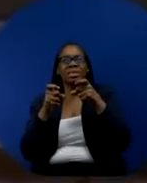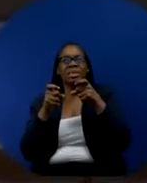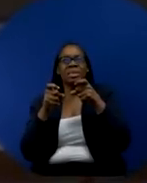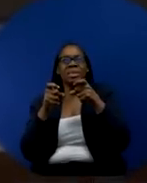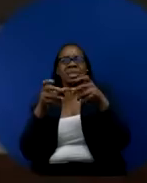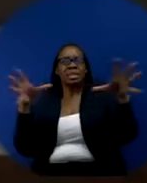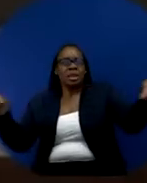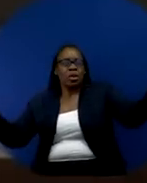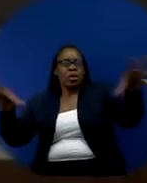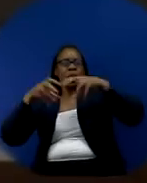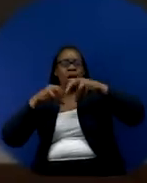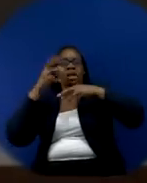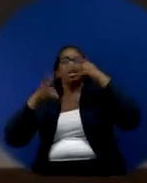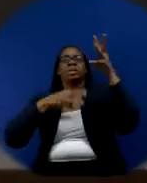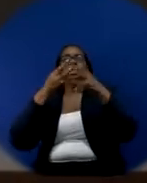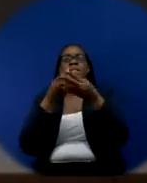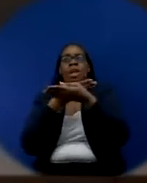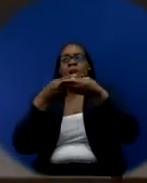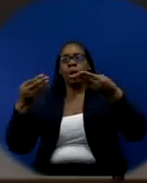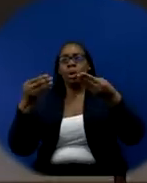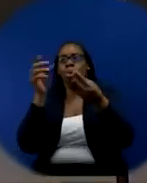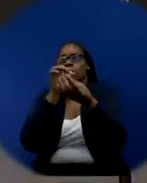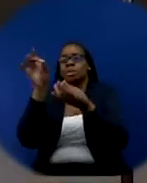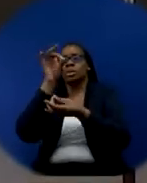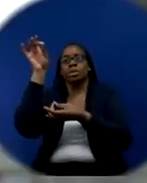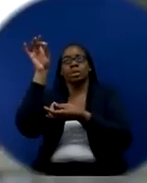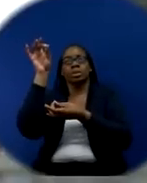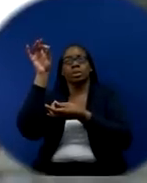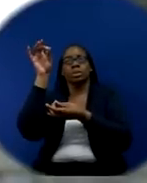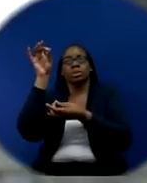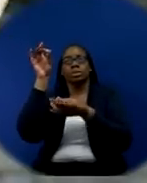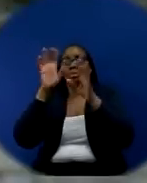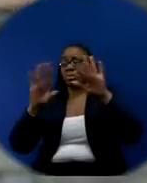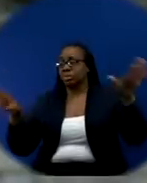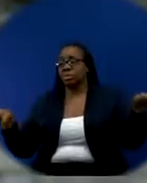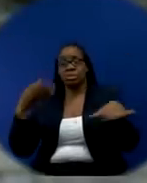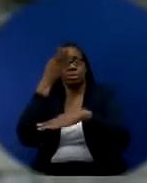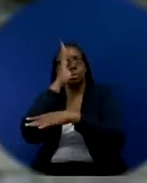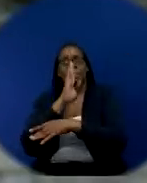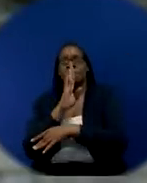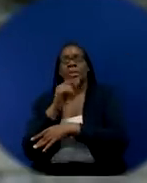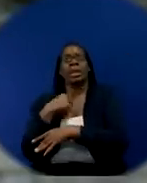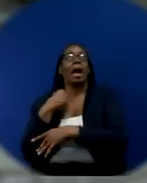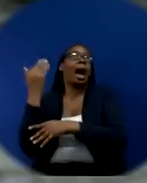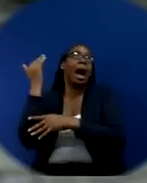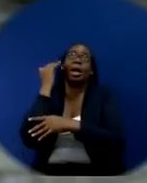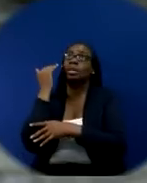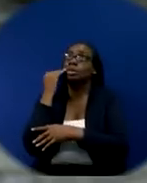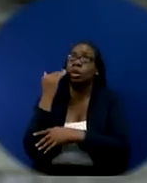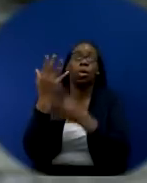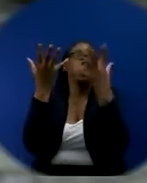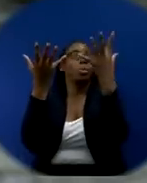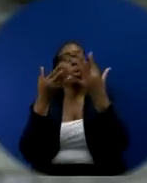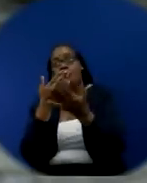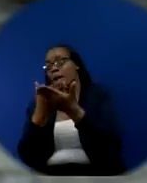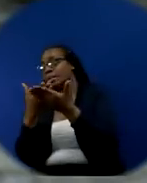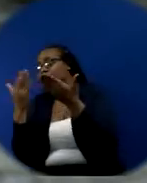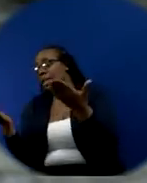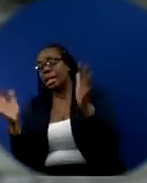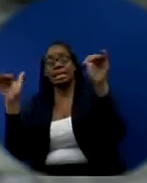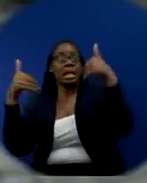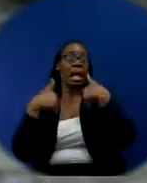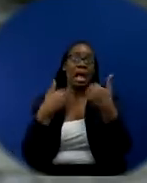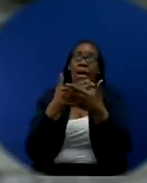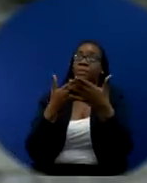whole world and lose our own soul? Oh, child of God, I know we want to amass things and we want to have things,